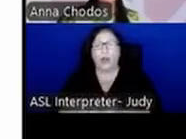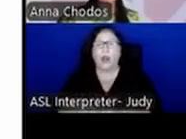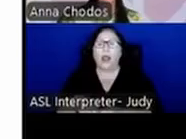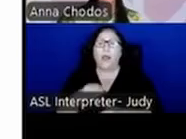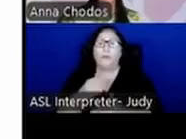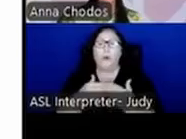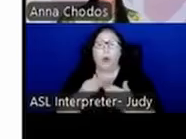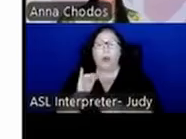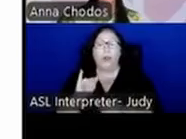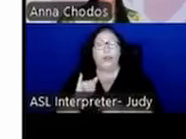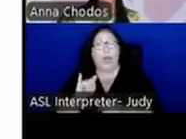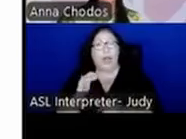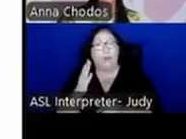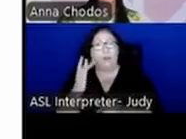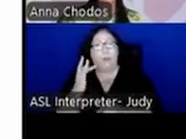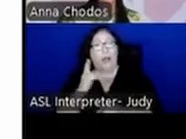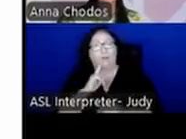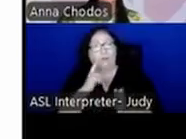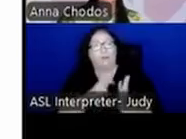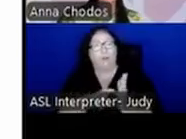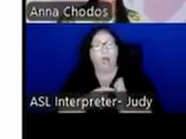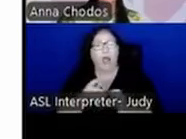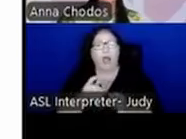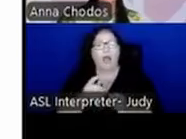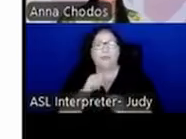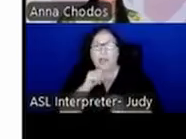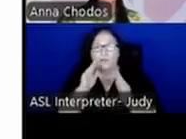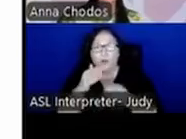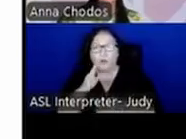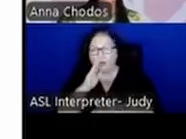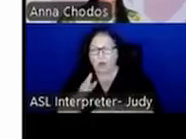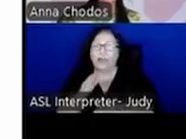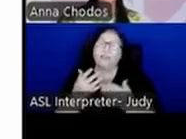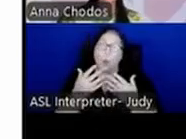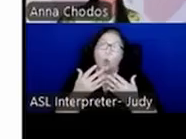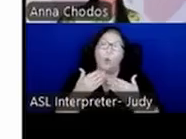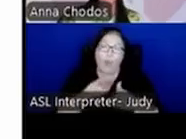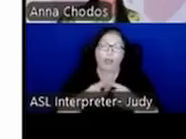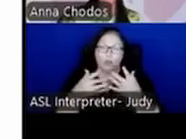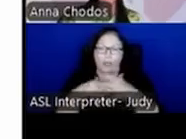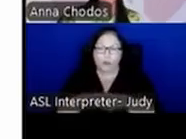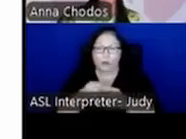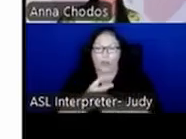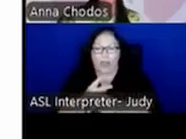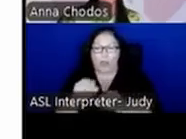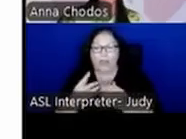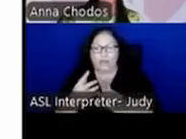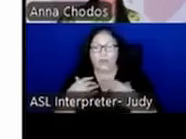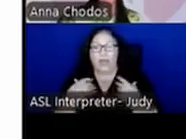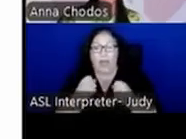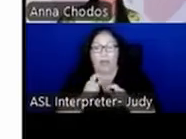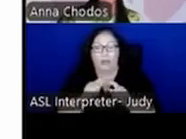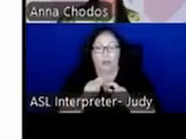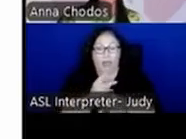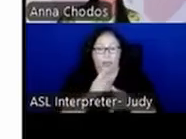directly on, it's a way to integrate caregivers into a healthcare team, particularly upon discharge. But I think about